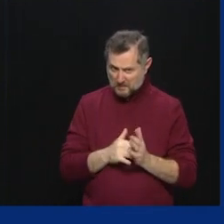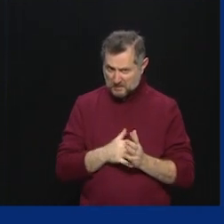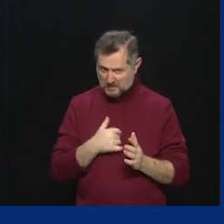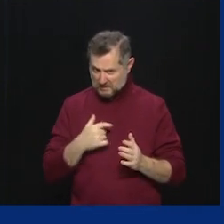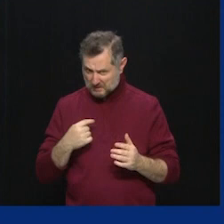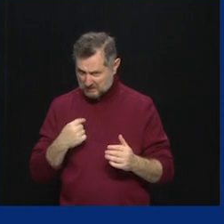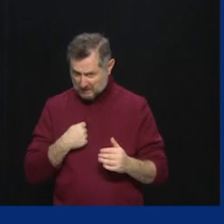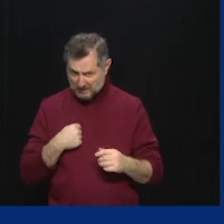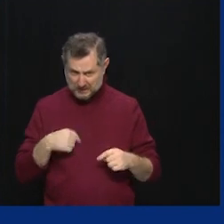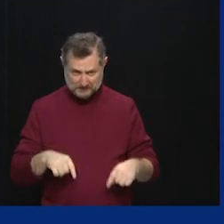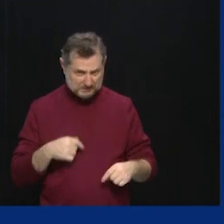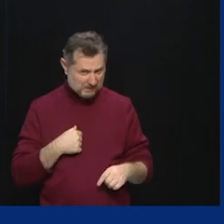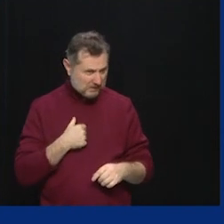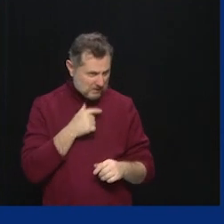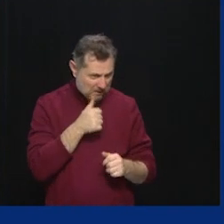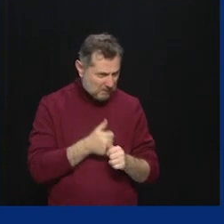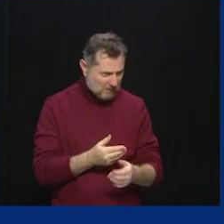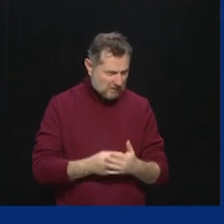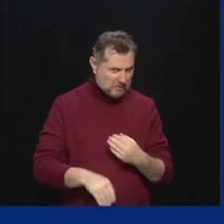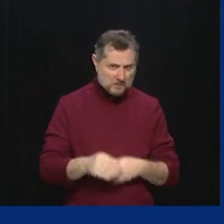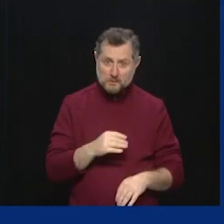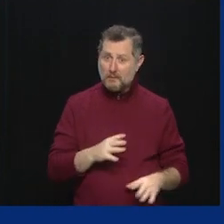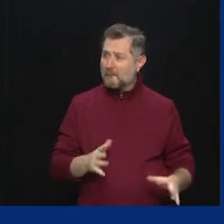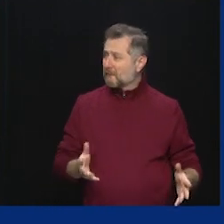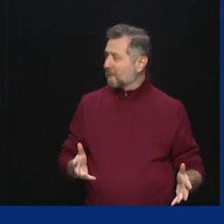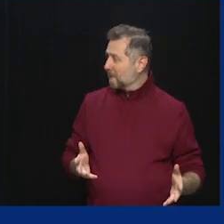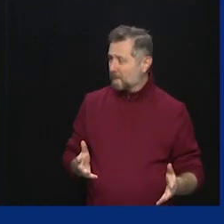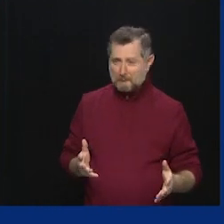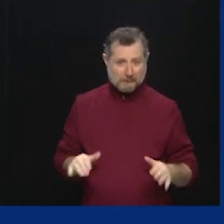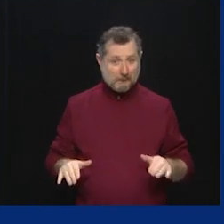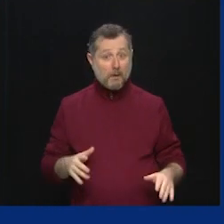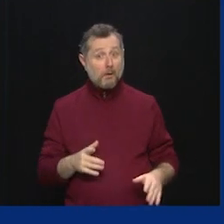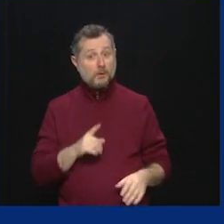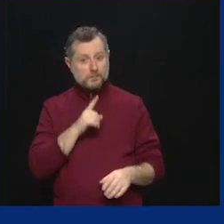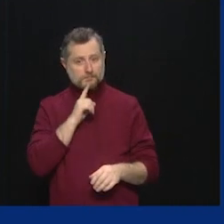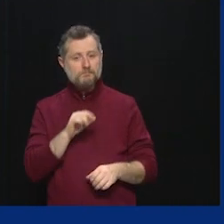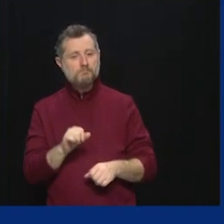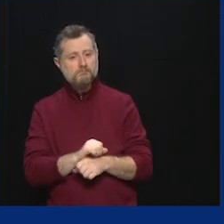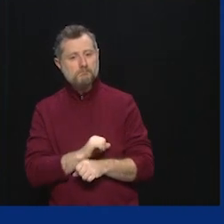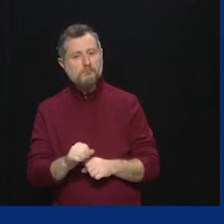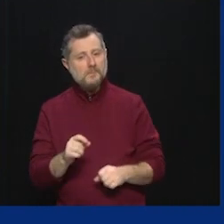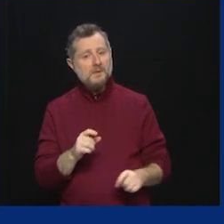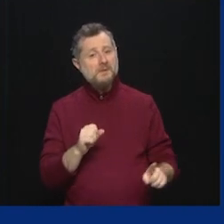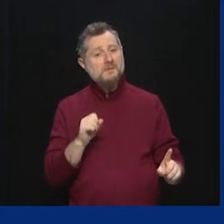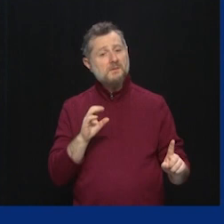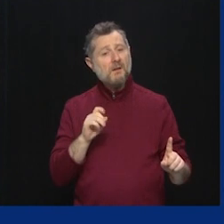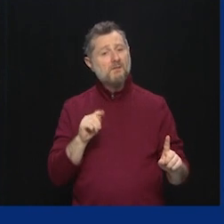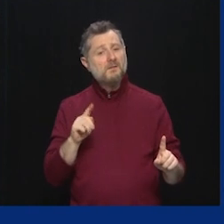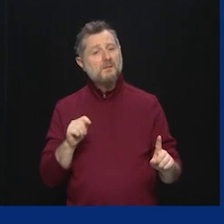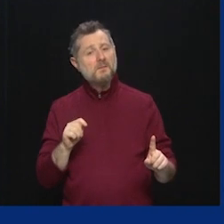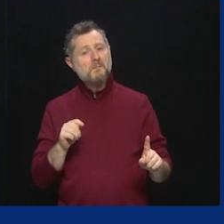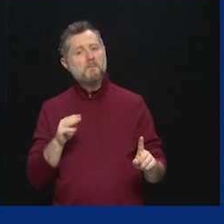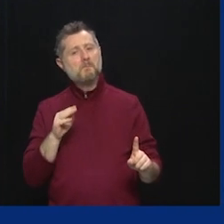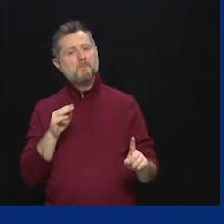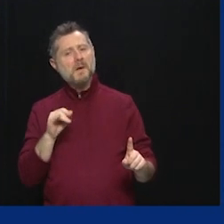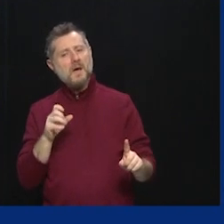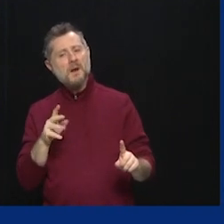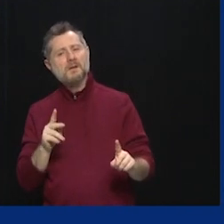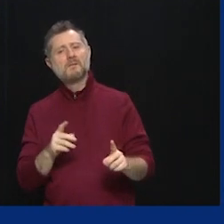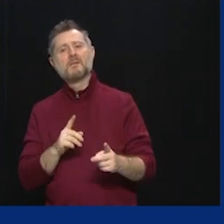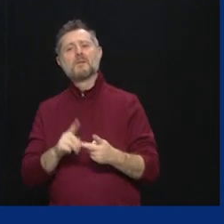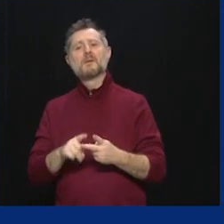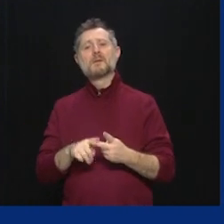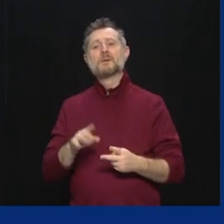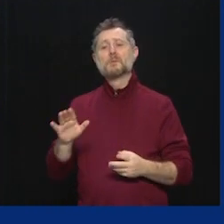which is really a testament to Scott Malkin and his partners, because they spared